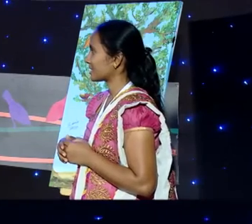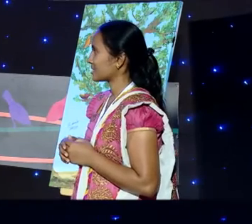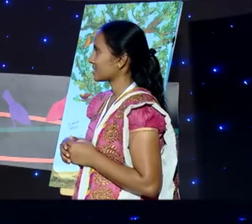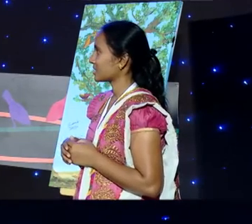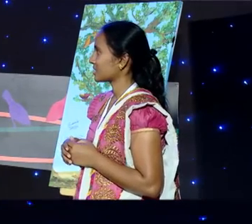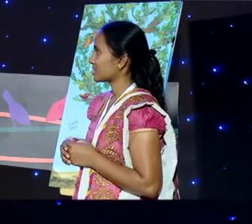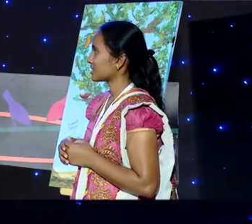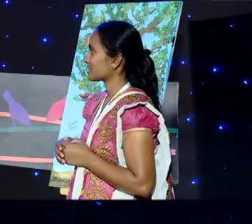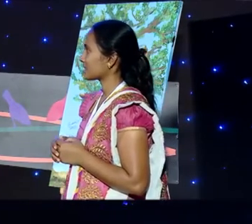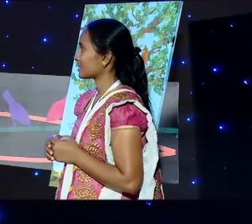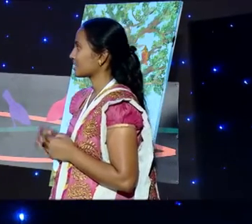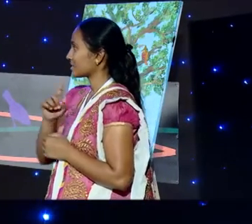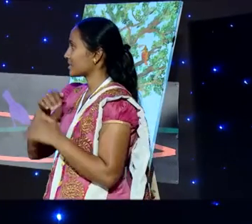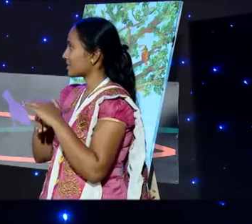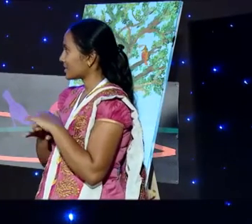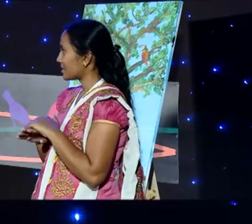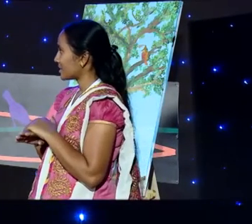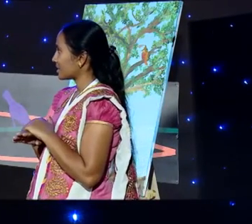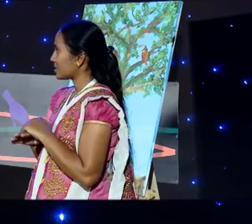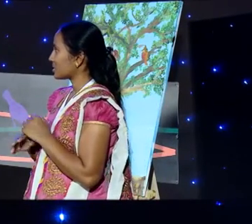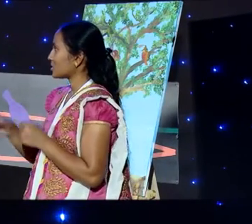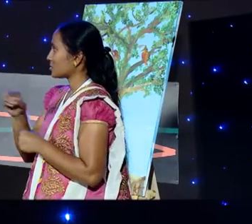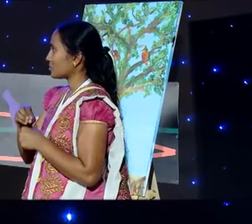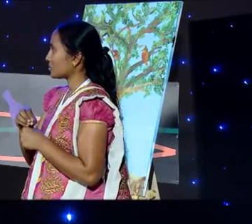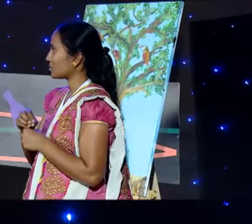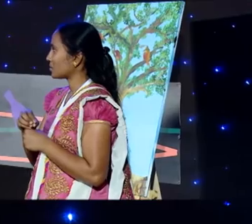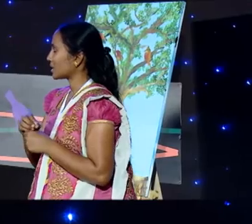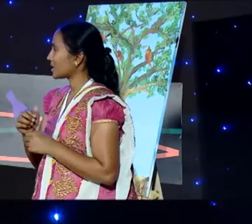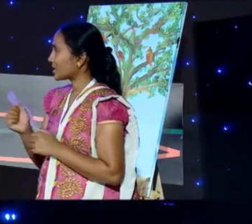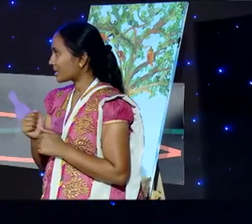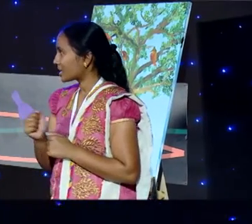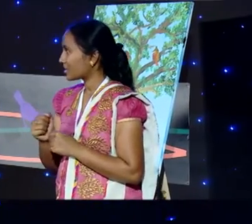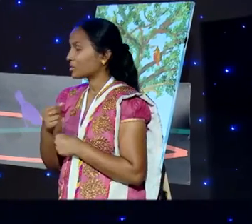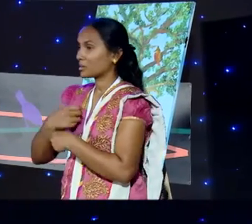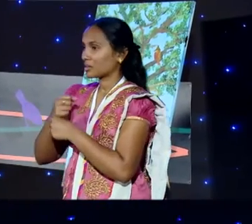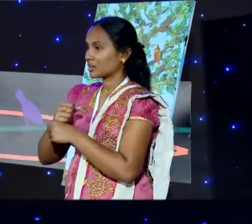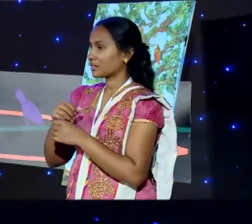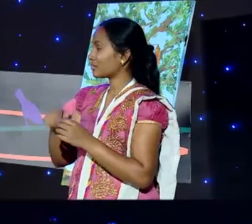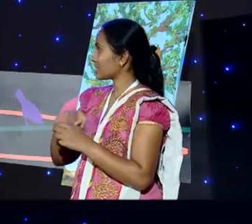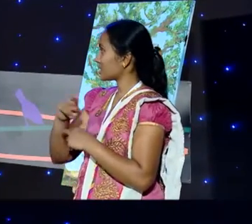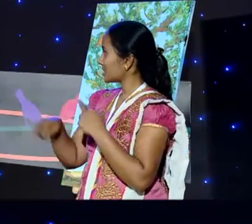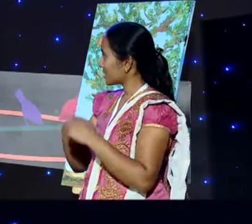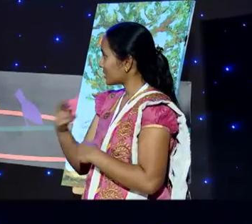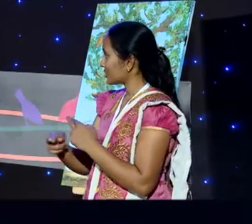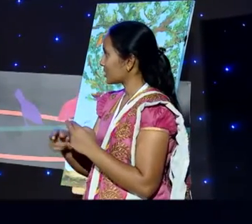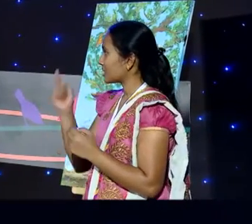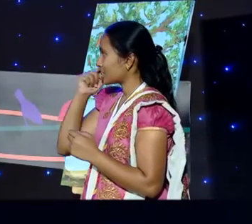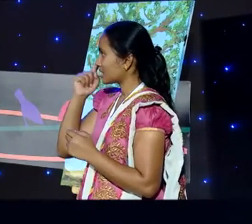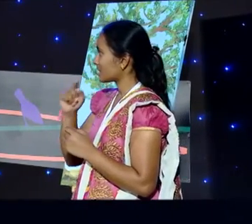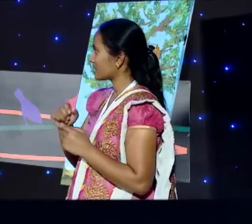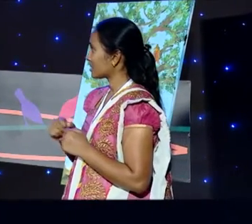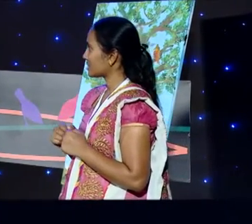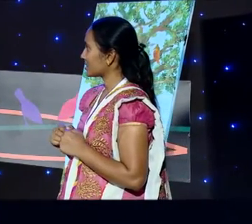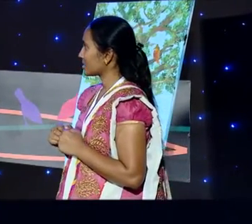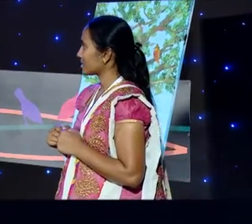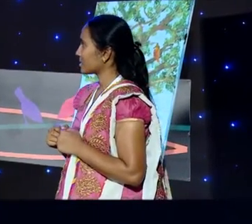That insight is a really remarkable insight because Gandhi created a whole revolution thinking, like at the Dandi March, he's